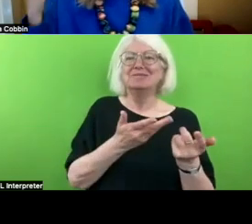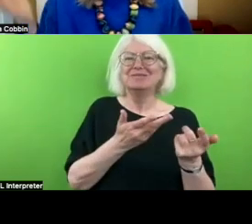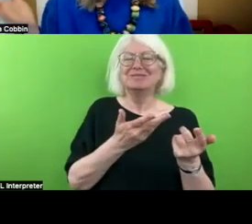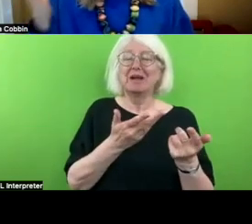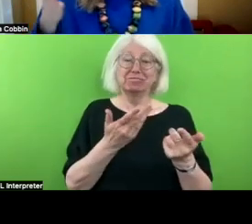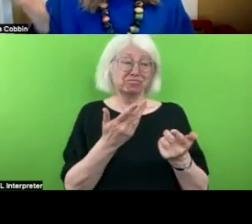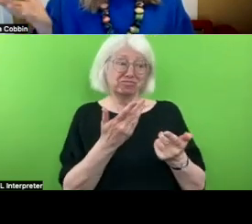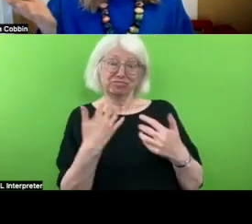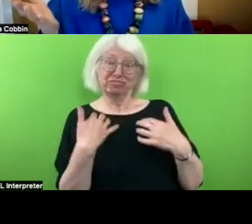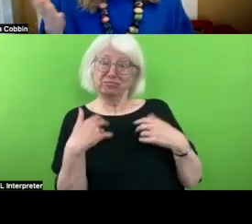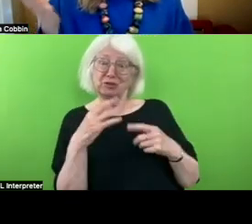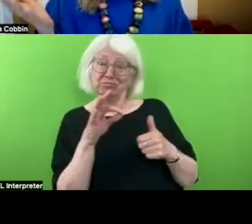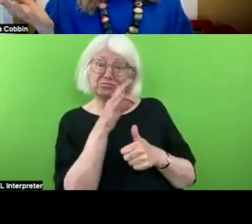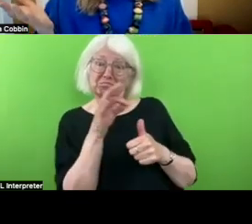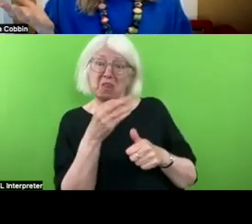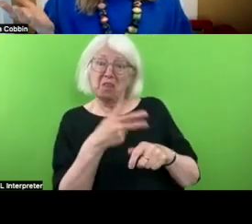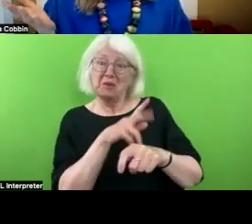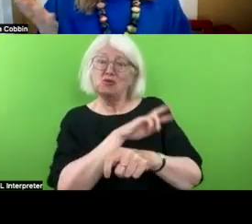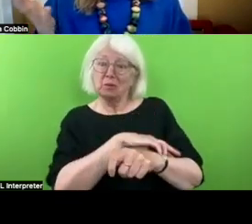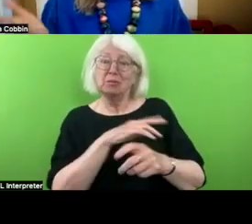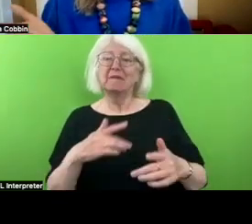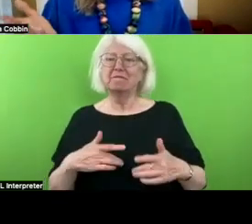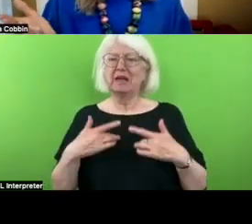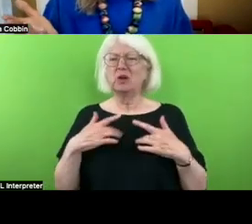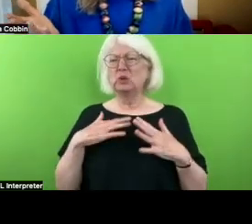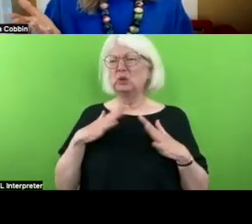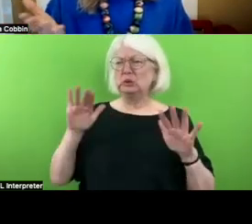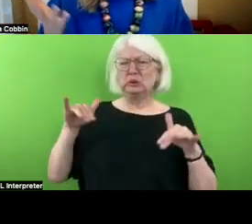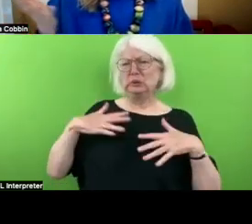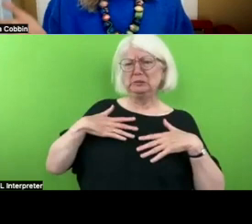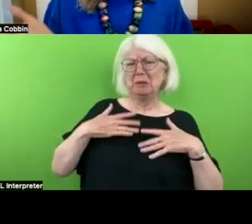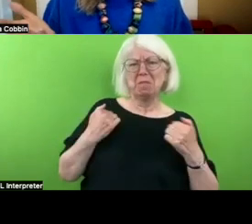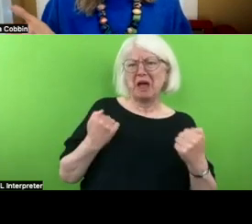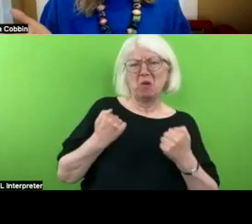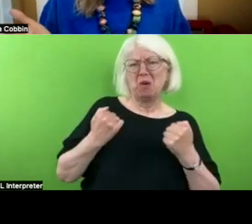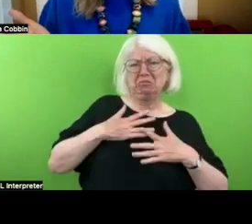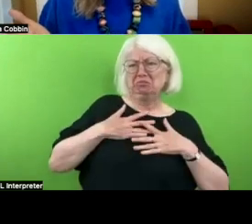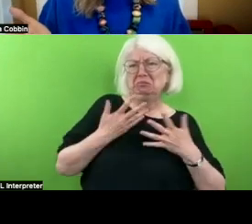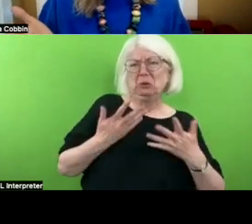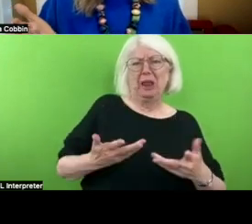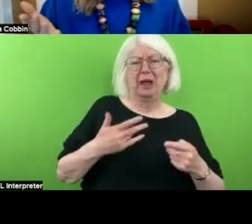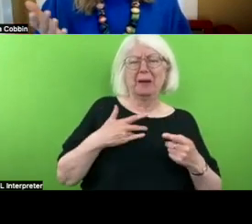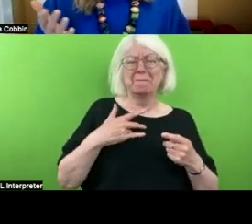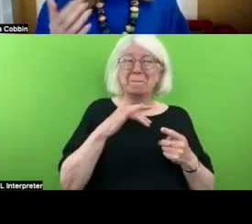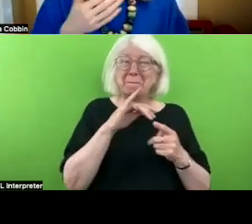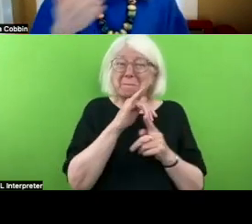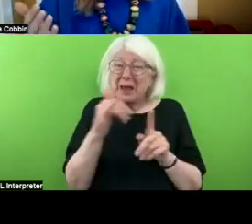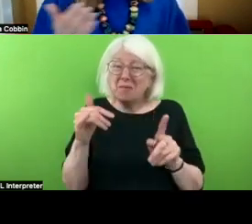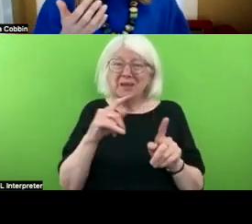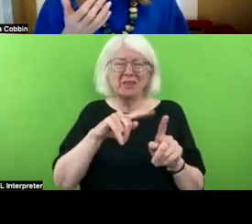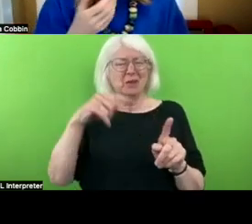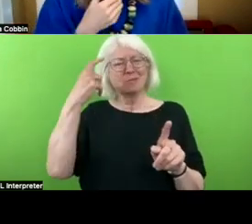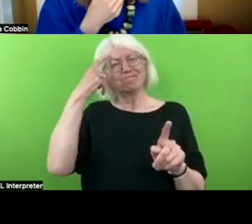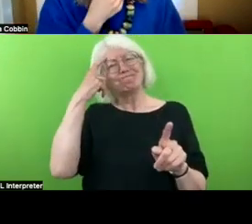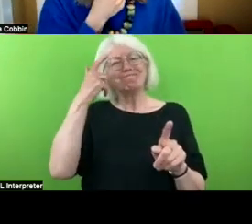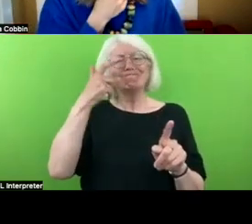I wonder whether some of that might be informed by the history of abuse in the church. But I think it